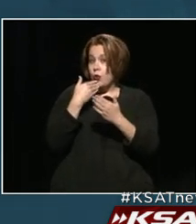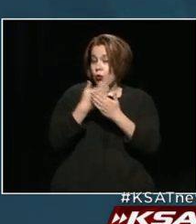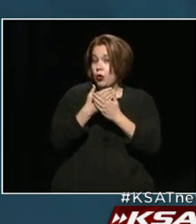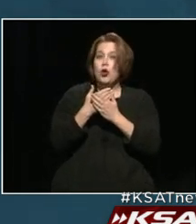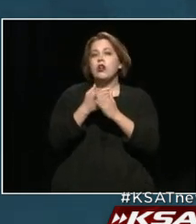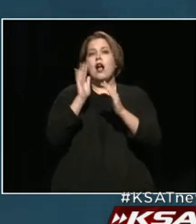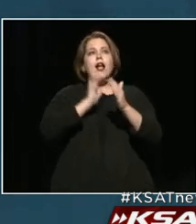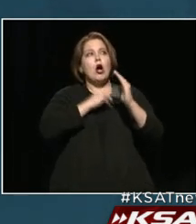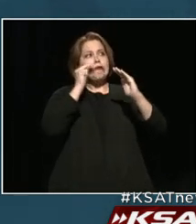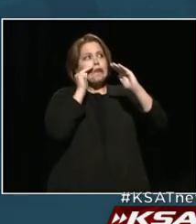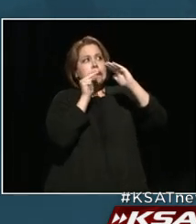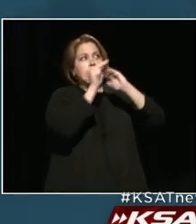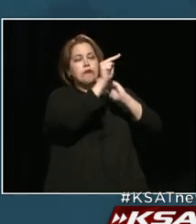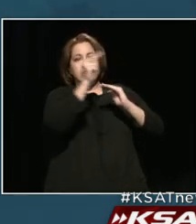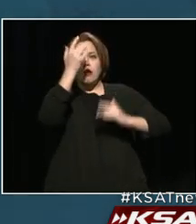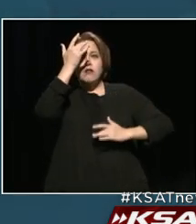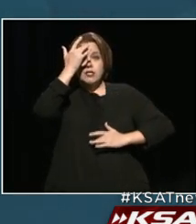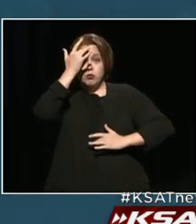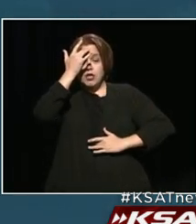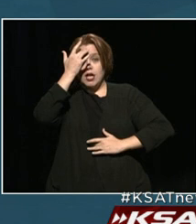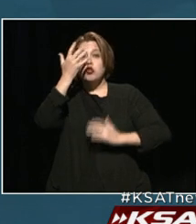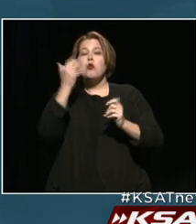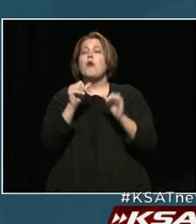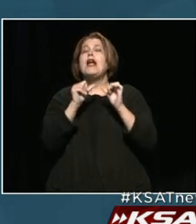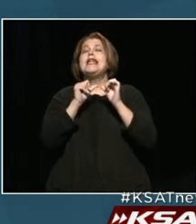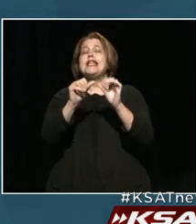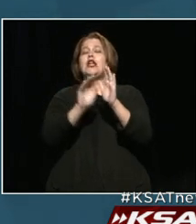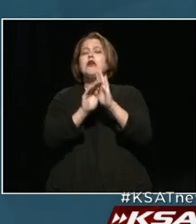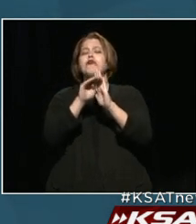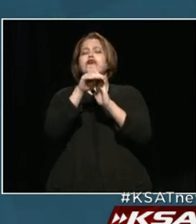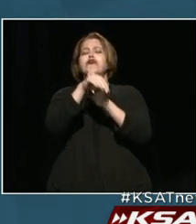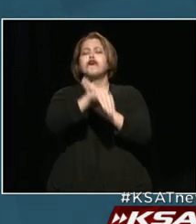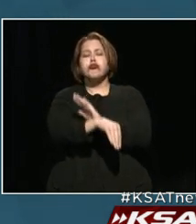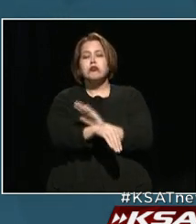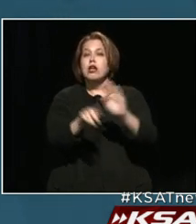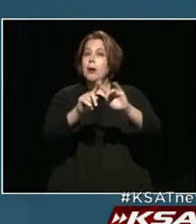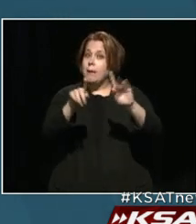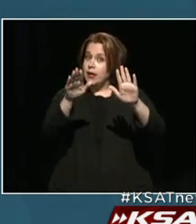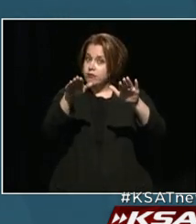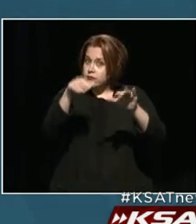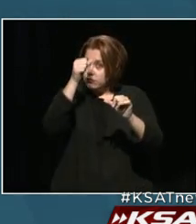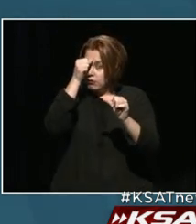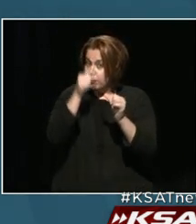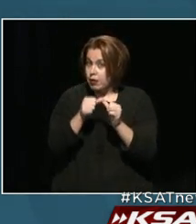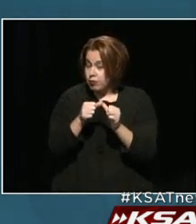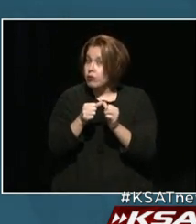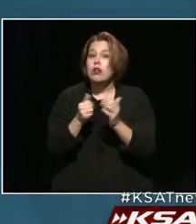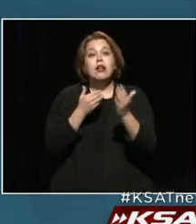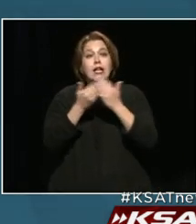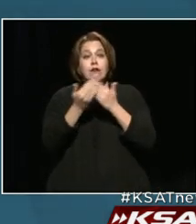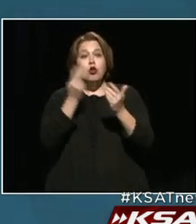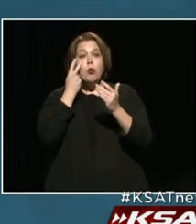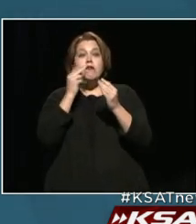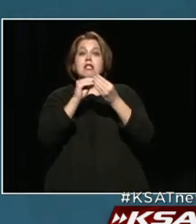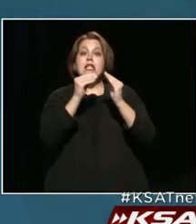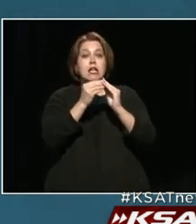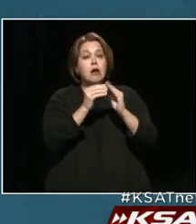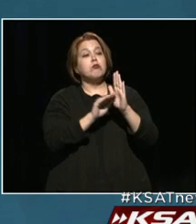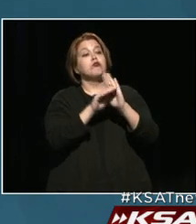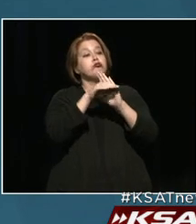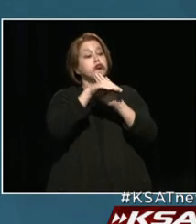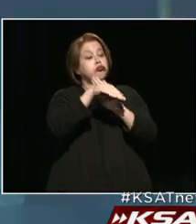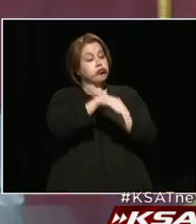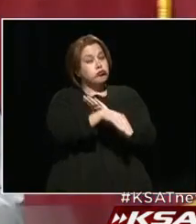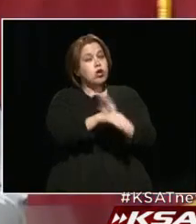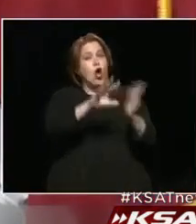the trajectory of this infection. And we want to keep it going that direction, but keep in mind, even though we've seen those numbers trend in the right direction,